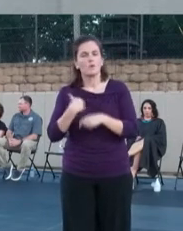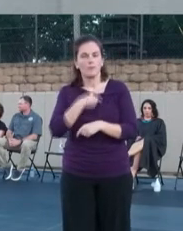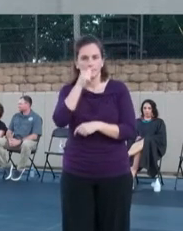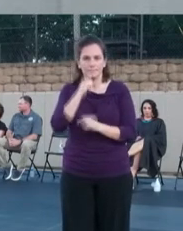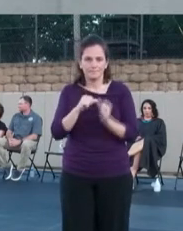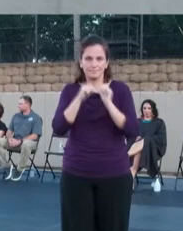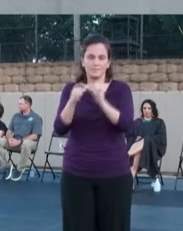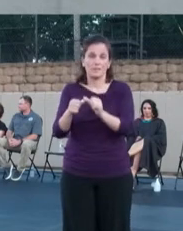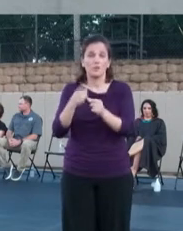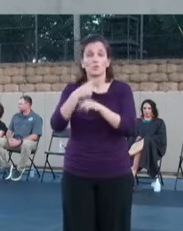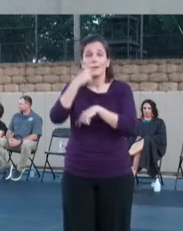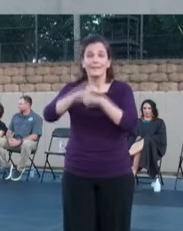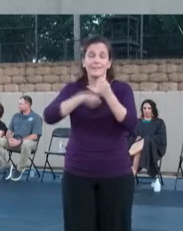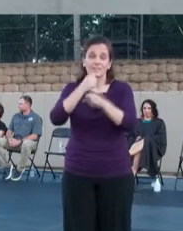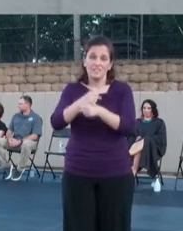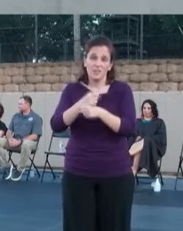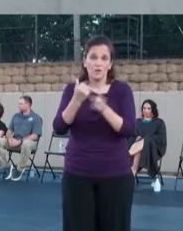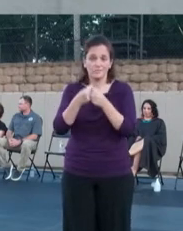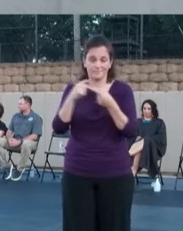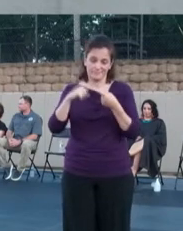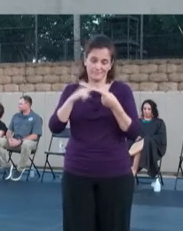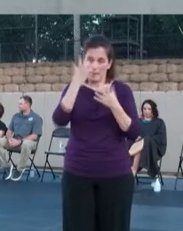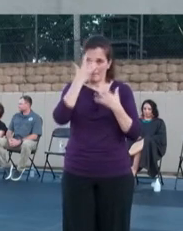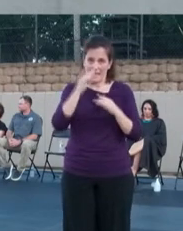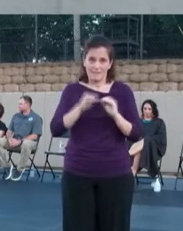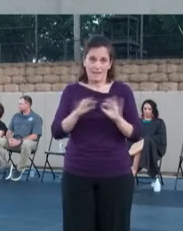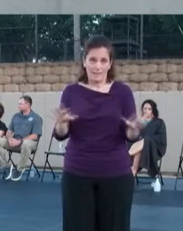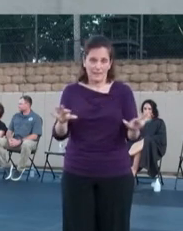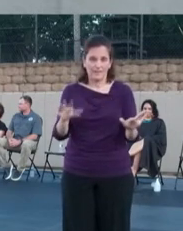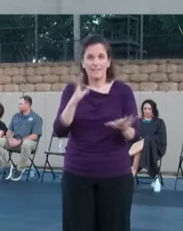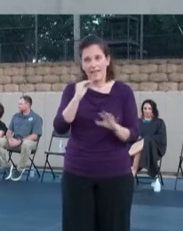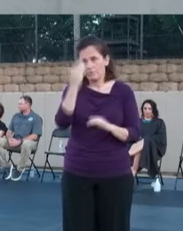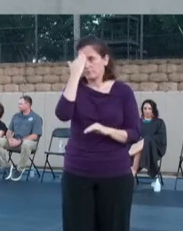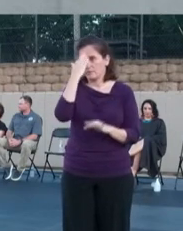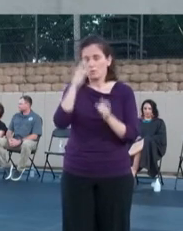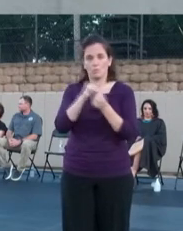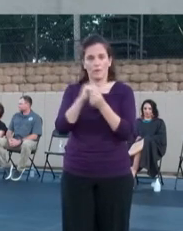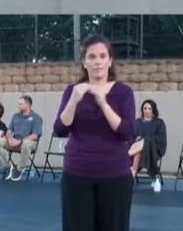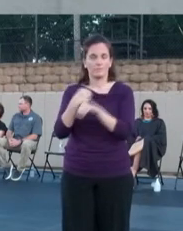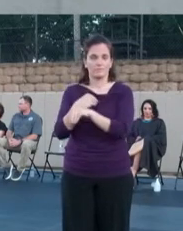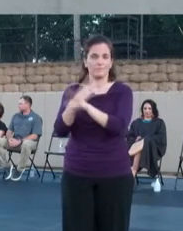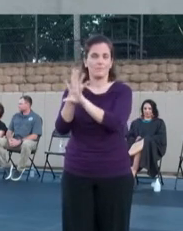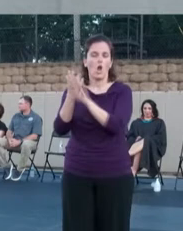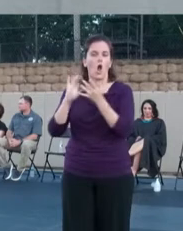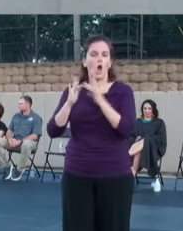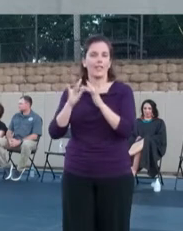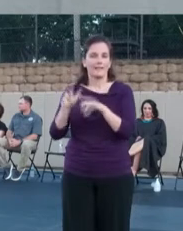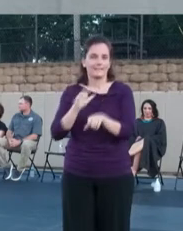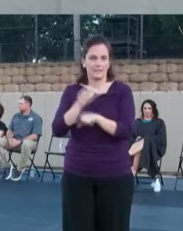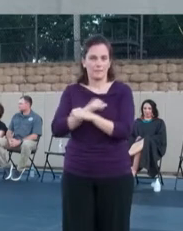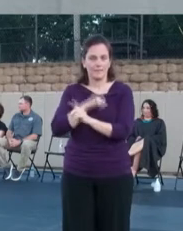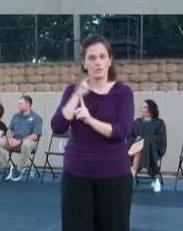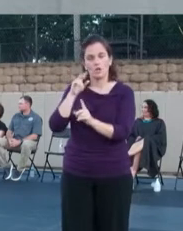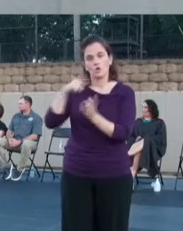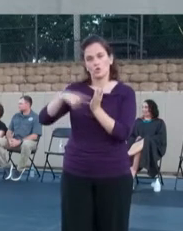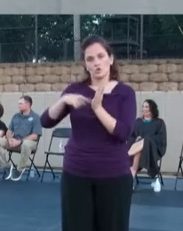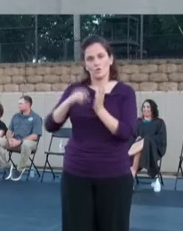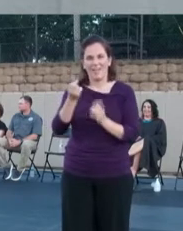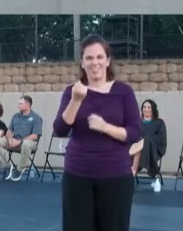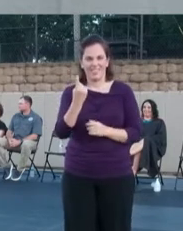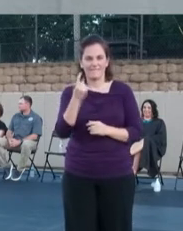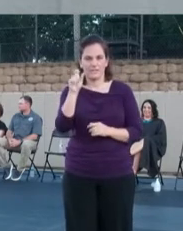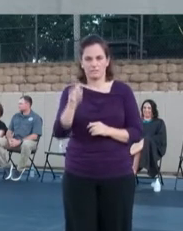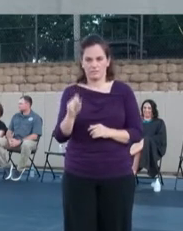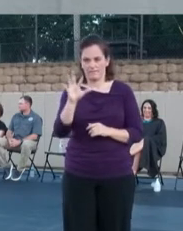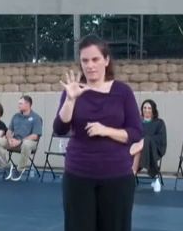through a year dominated by a pandemic, and we are all too familiar with online assignments that are due at 11:59 p.m.